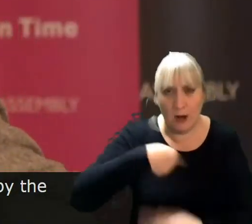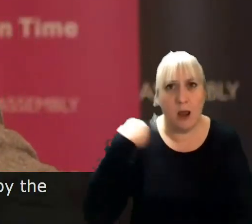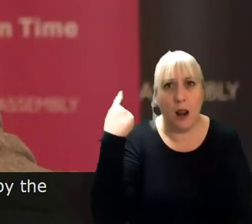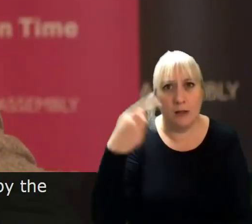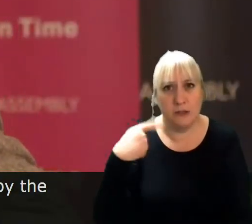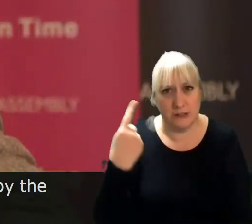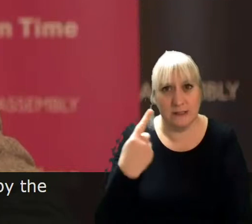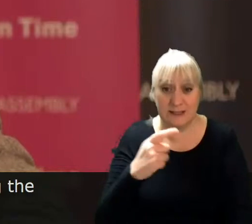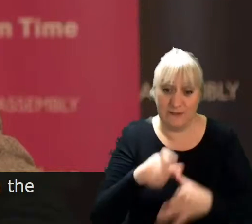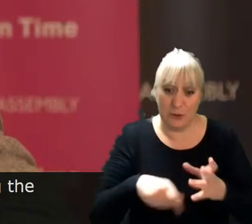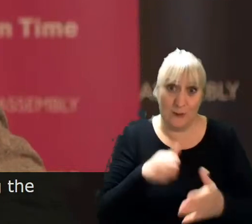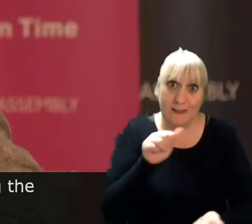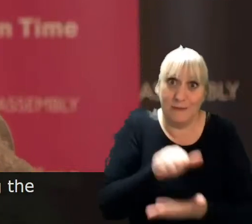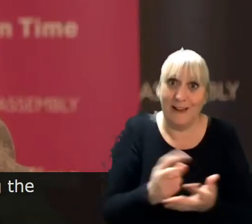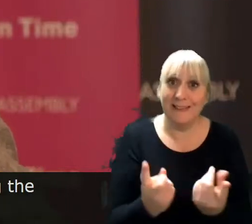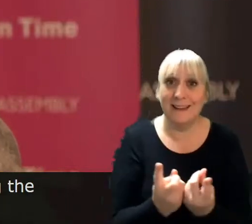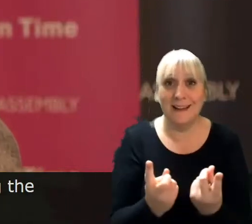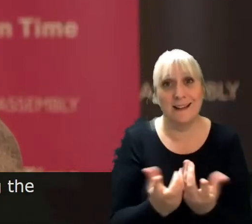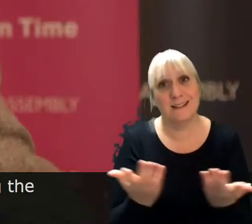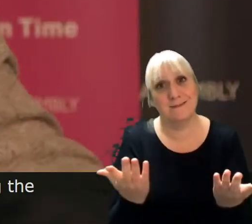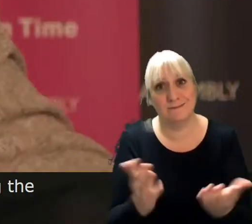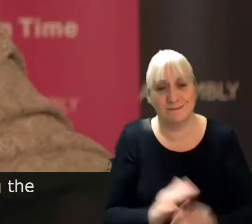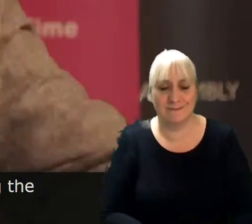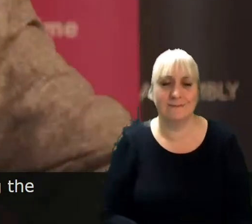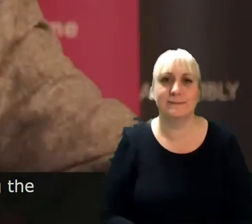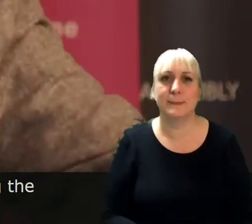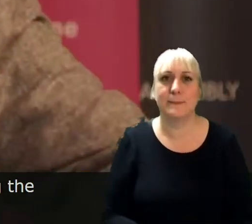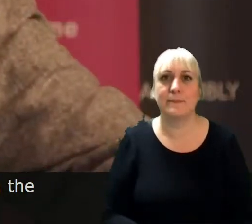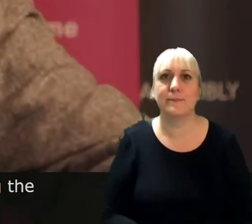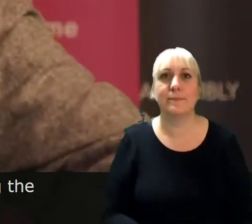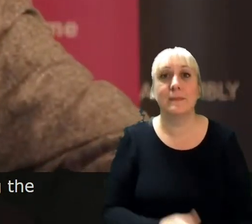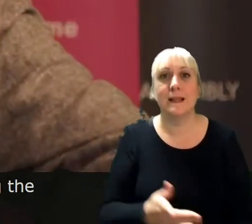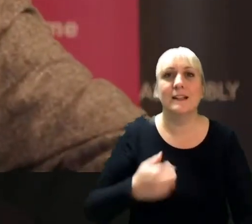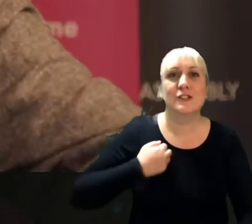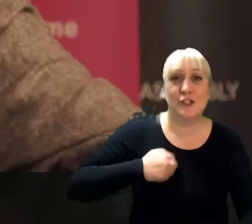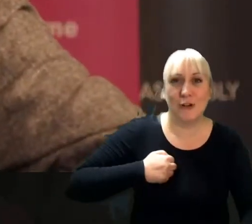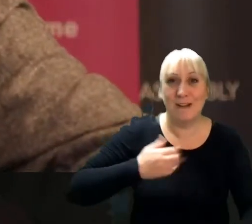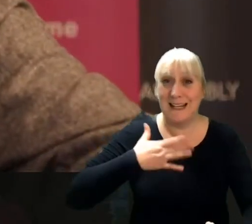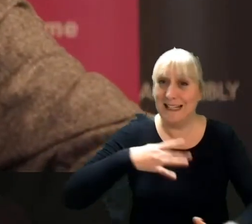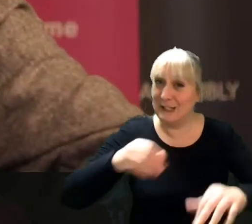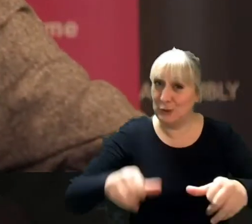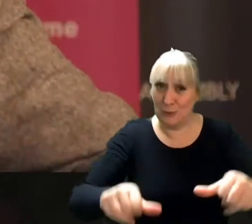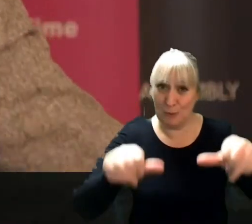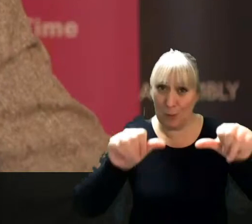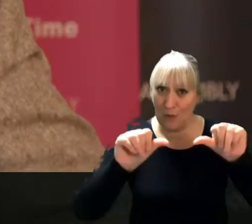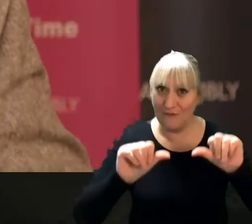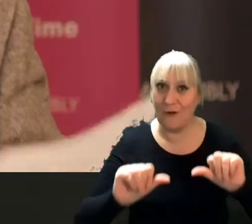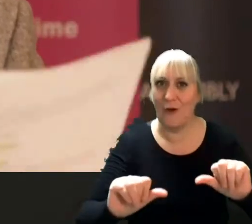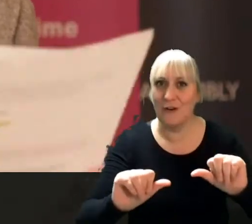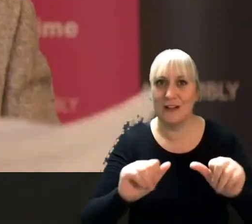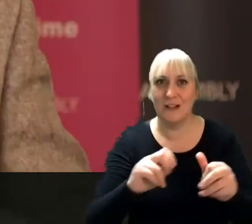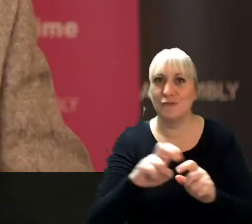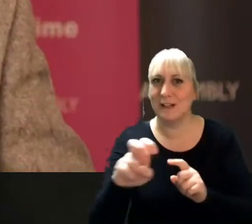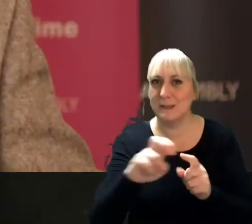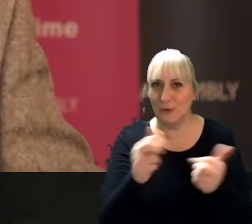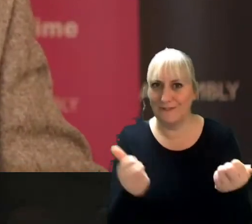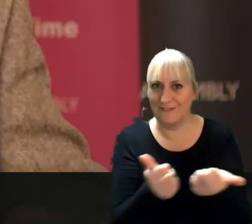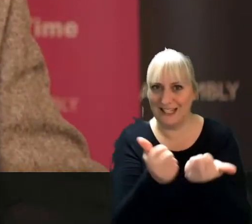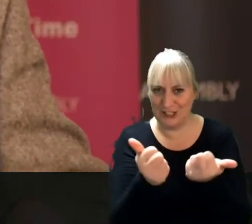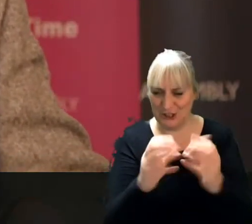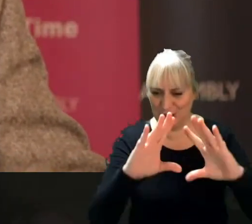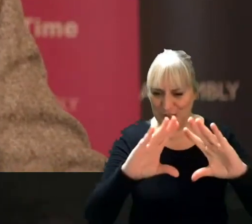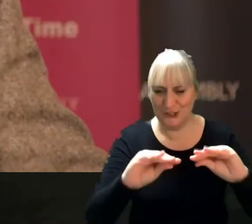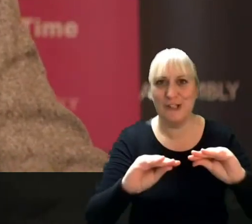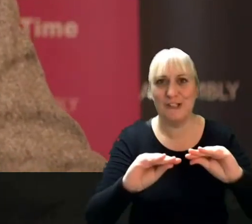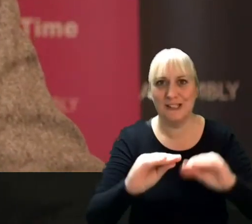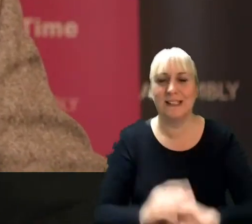I'm afraid we must move on. We are out of time on transport. to the questioners, if we